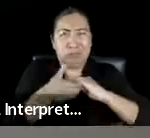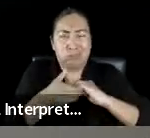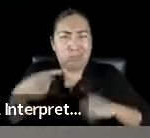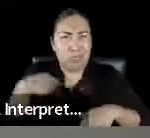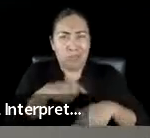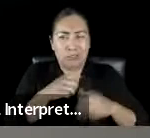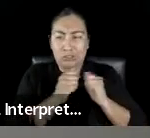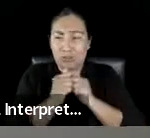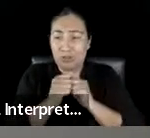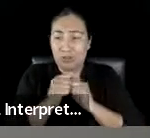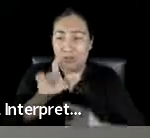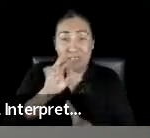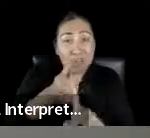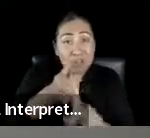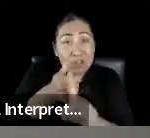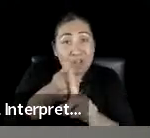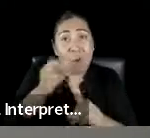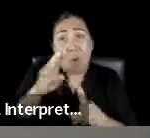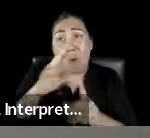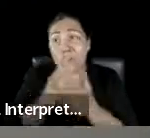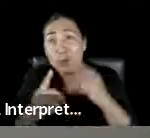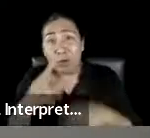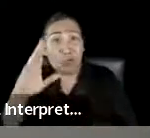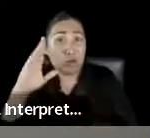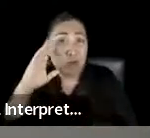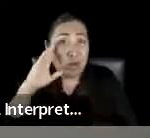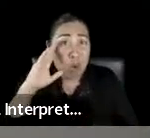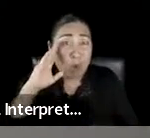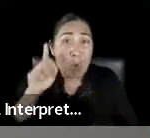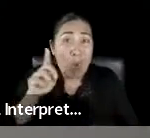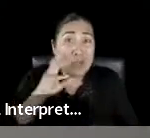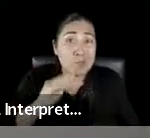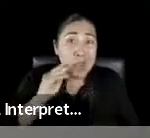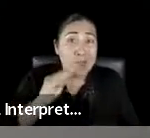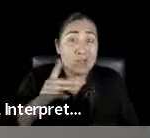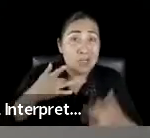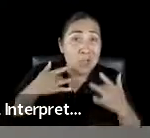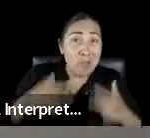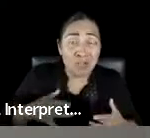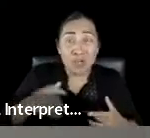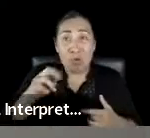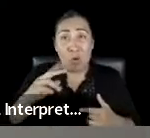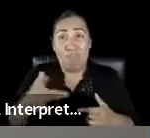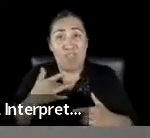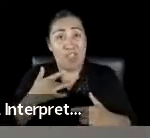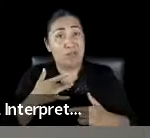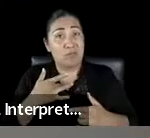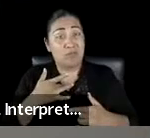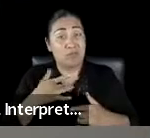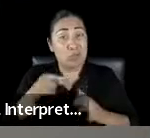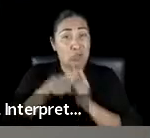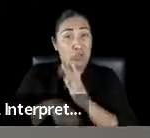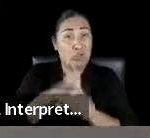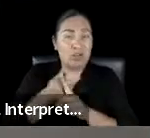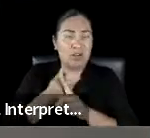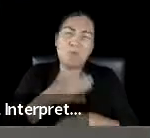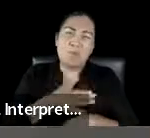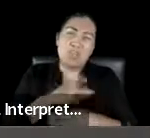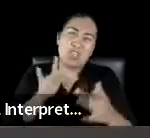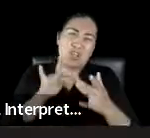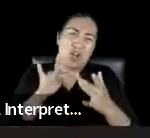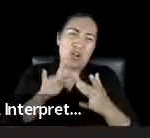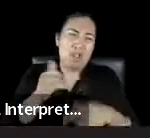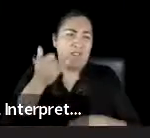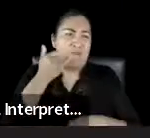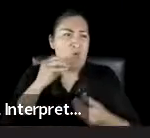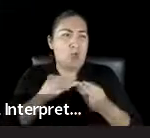know experiences depression or feels suicidal, please contact the sources on screen.